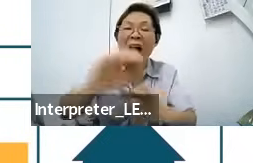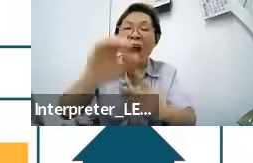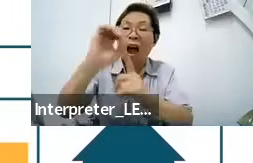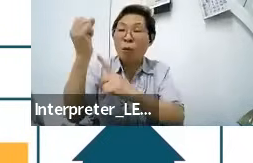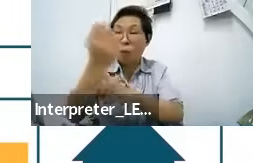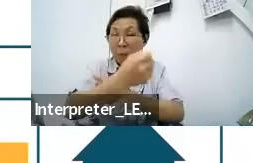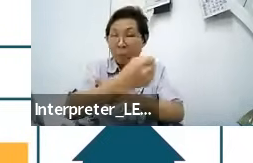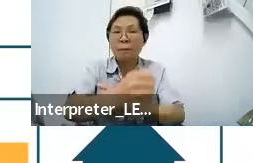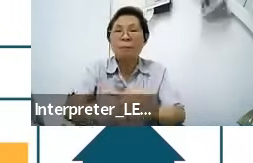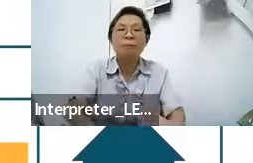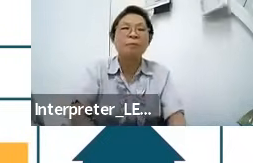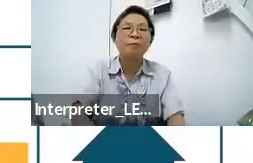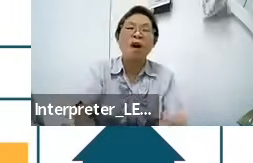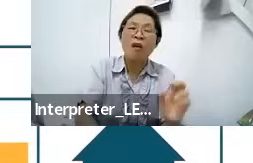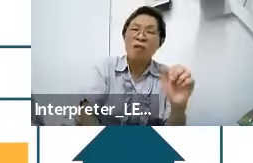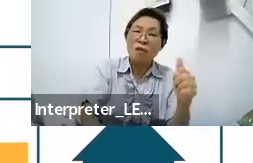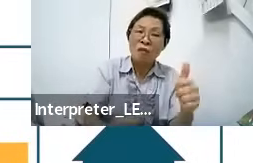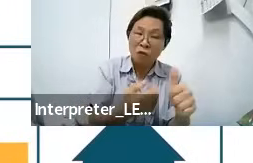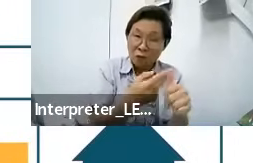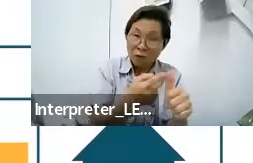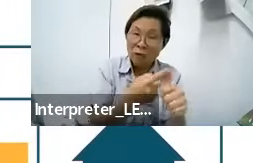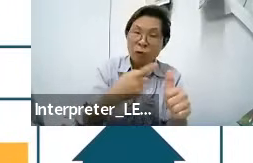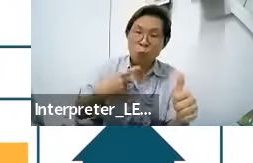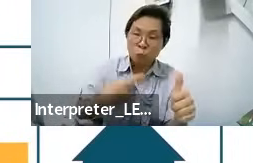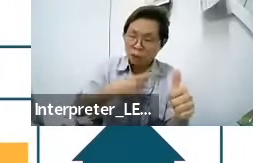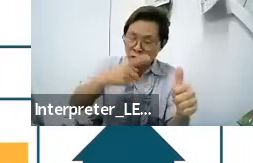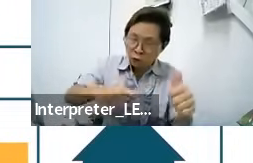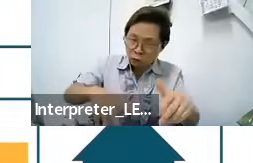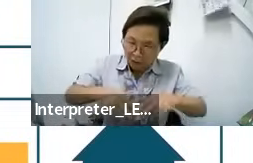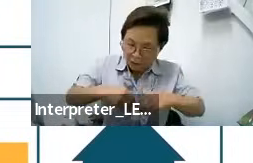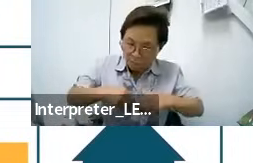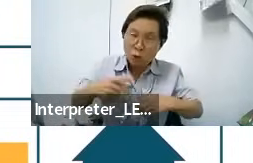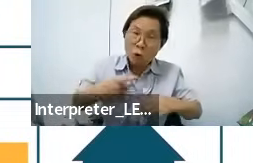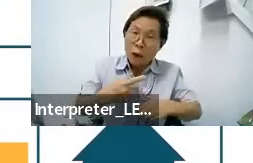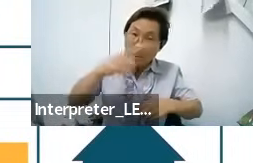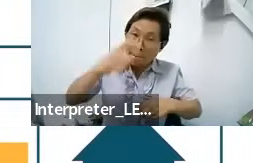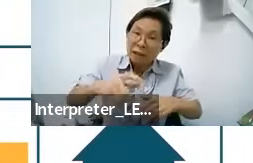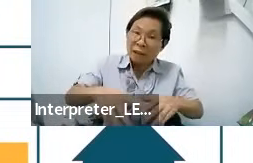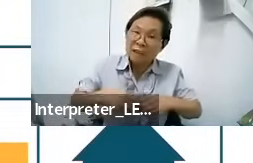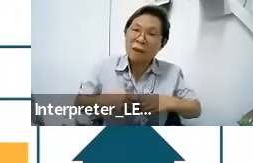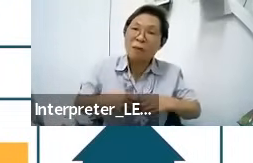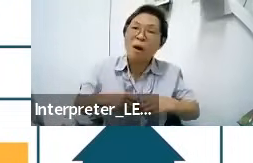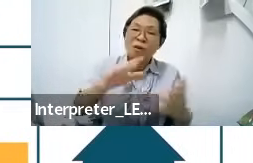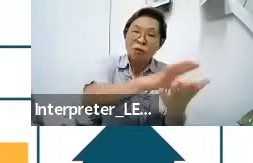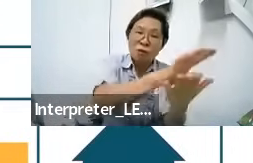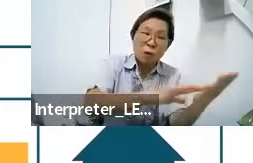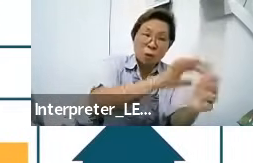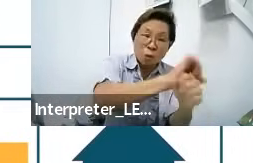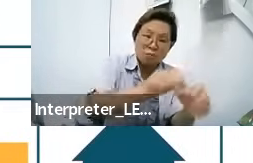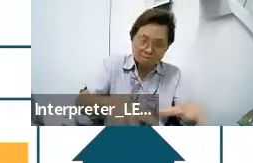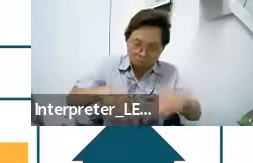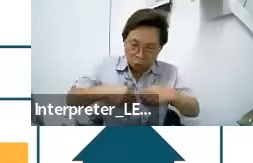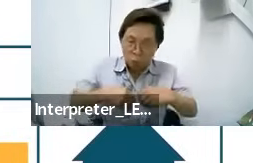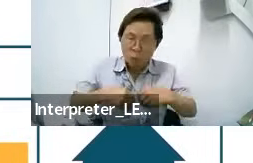firstly, we should adopt this framework. And then what we're going to do next?